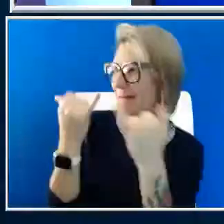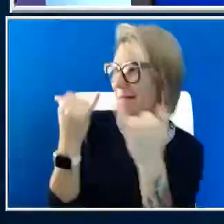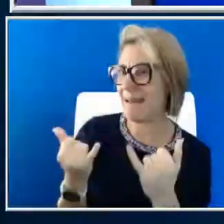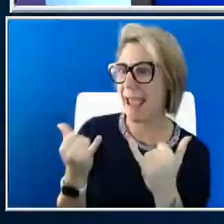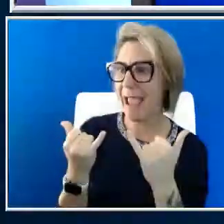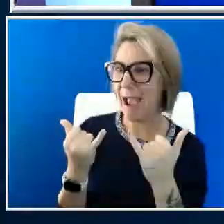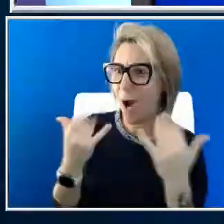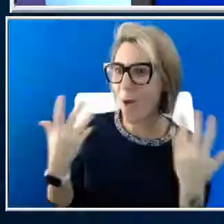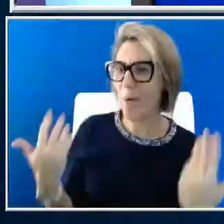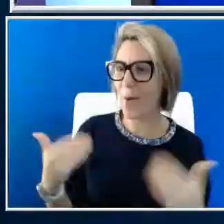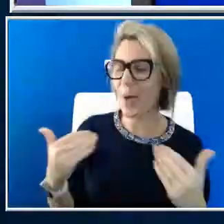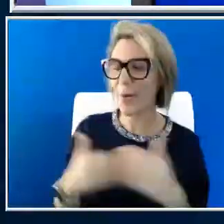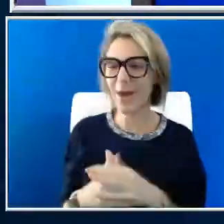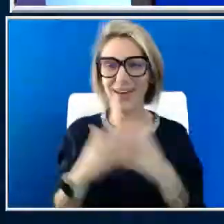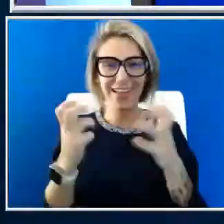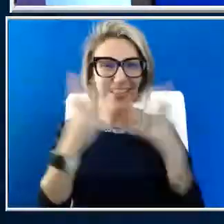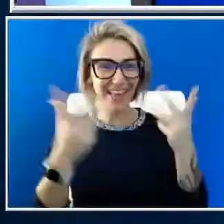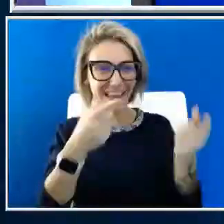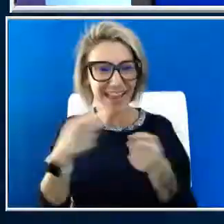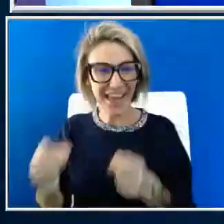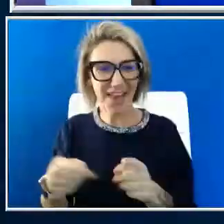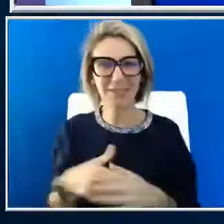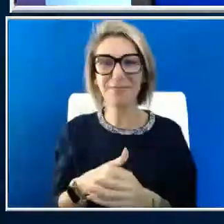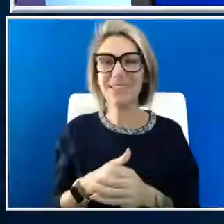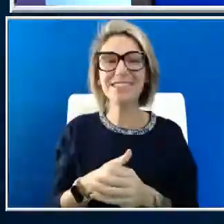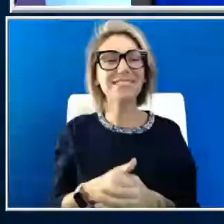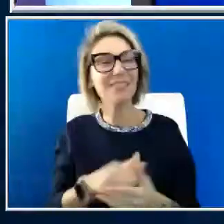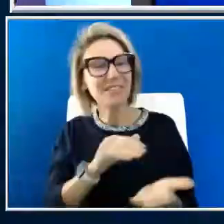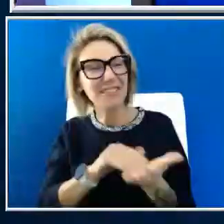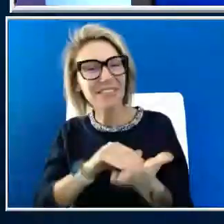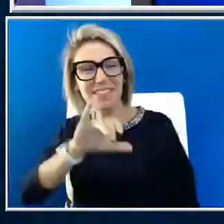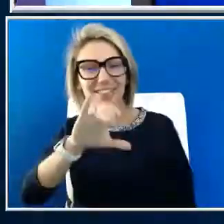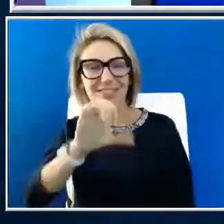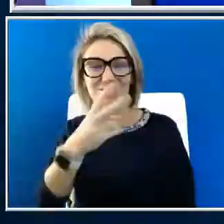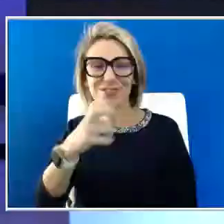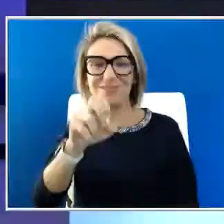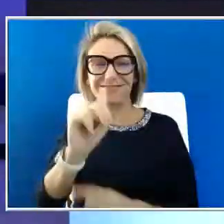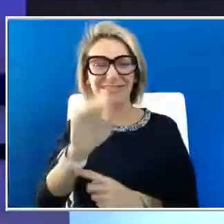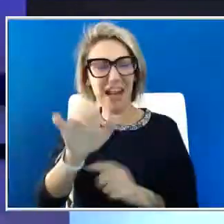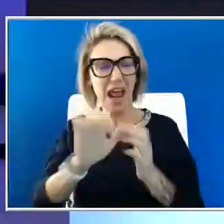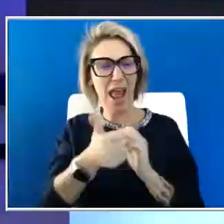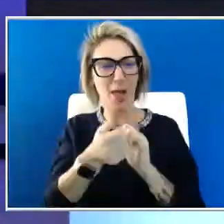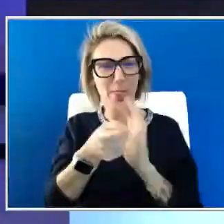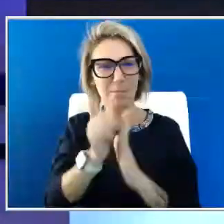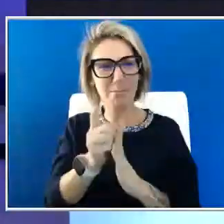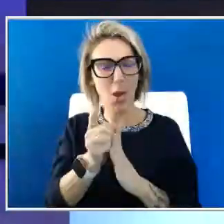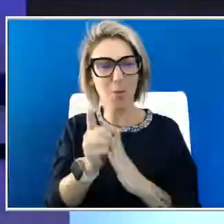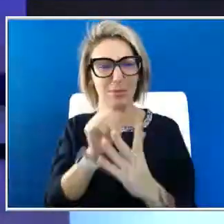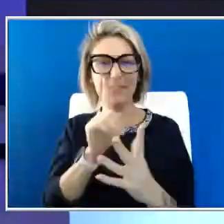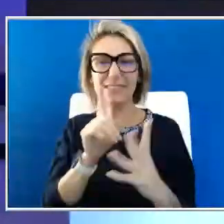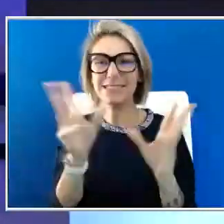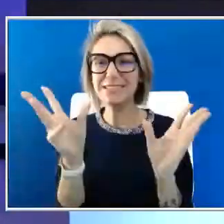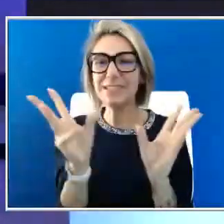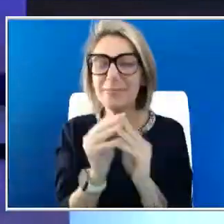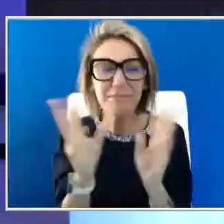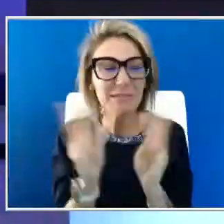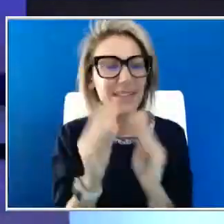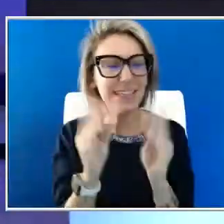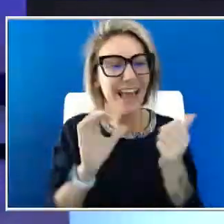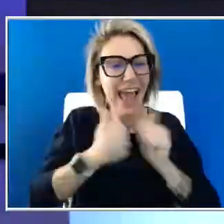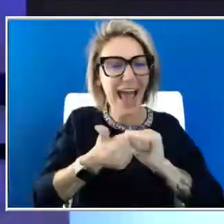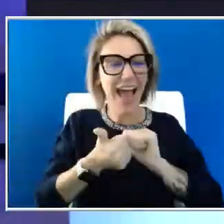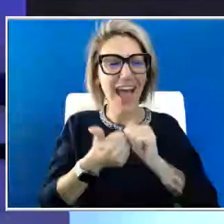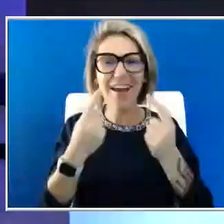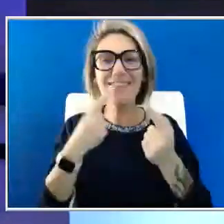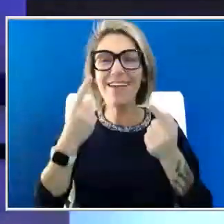now. So lots have happened. Dr. Chen, how do these moments and meetings happen? We of course partner with the Kansas City Chiefs, but how does it come